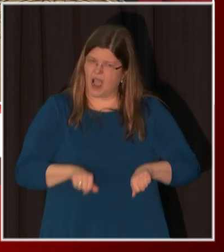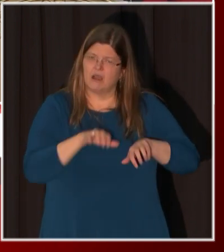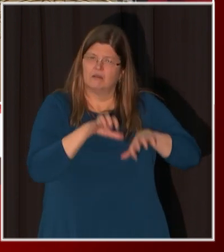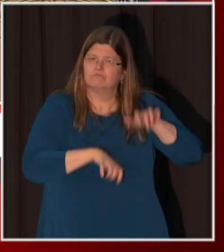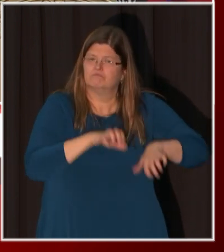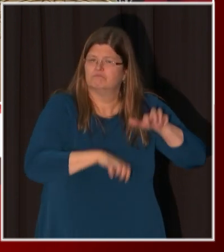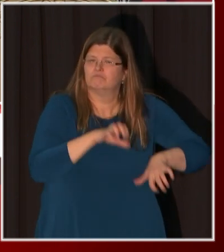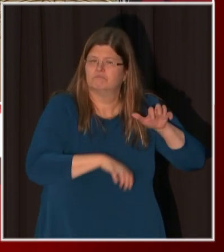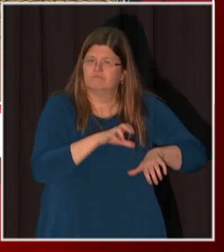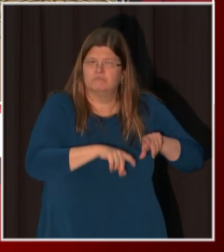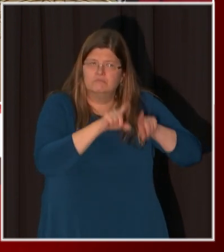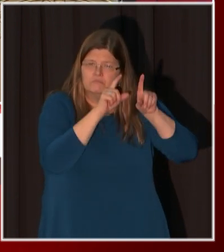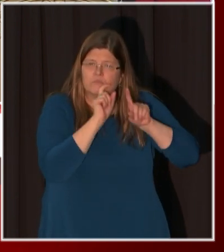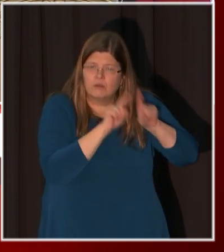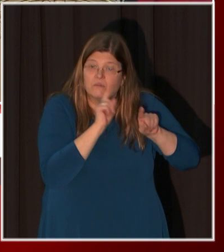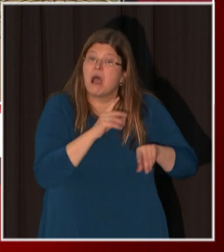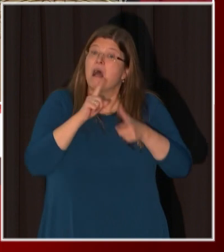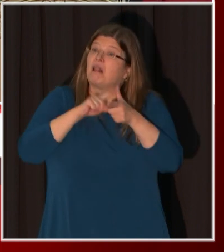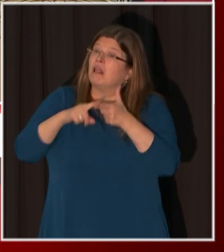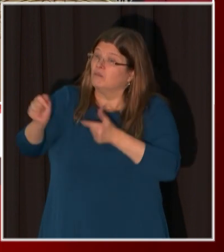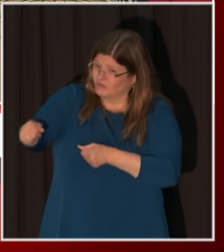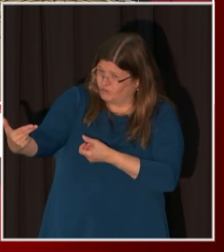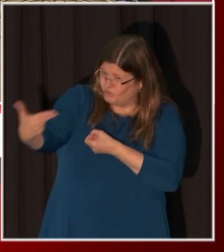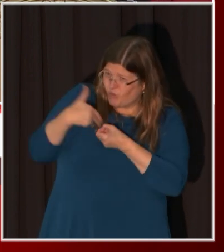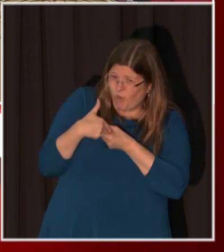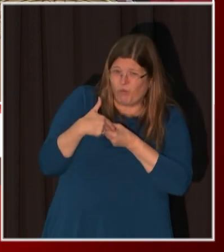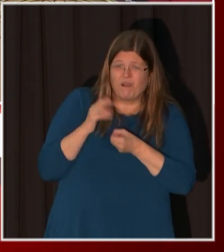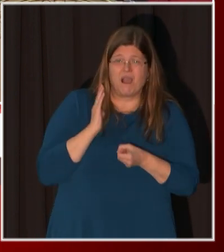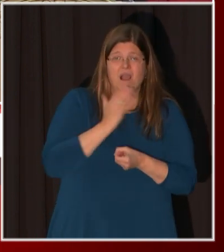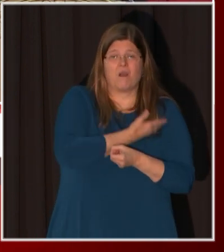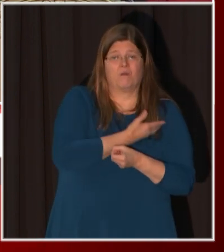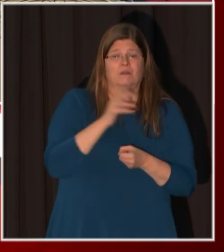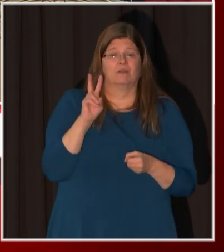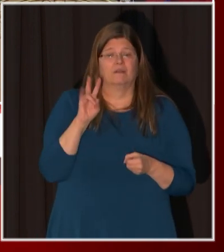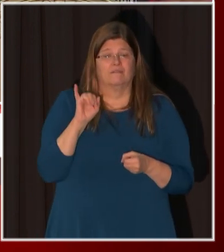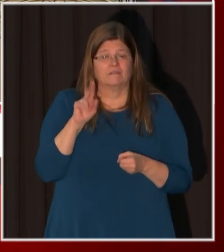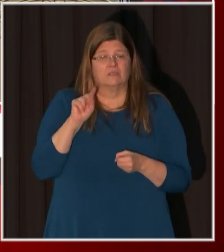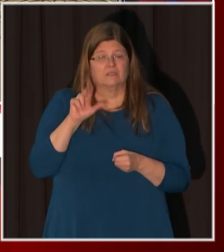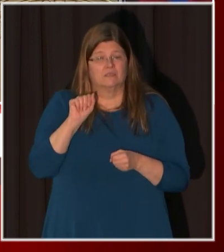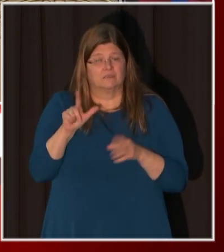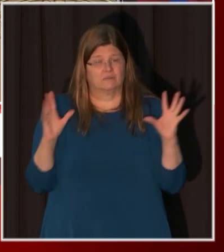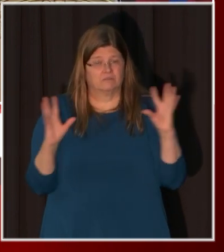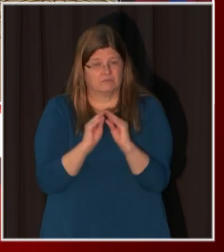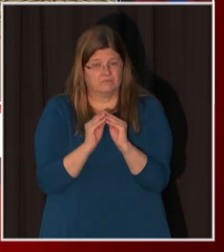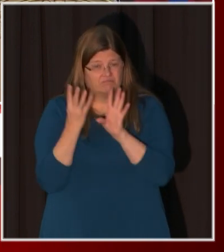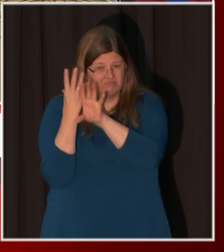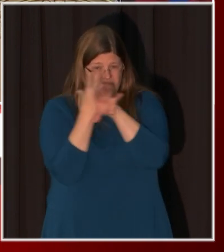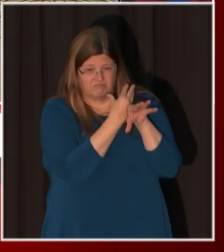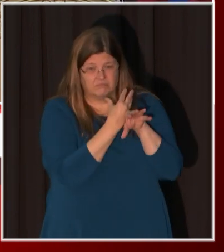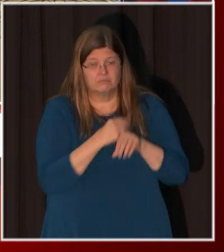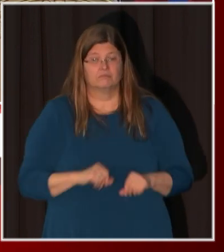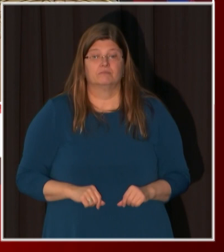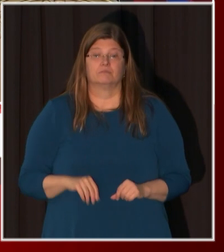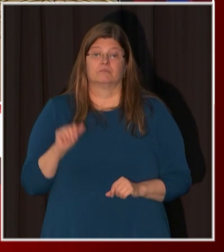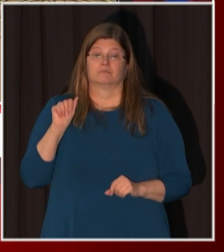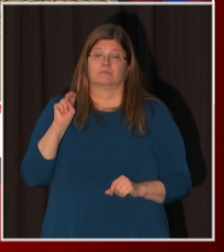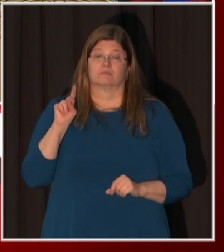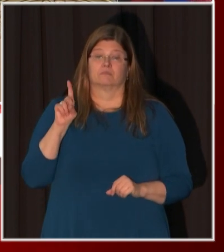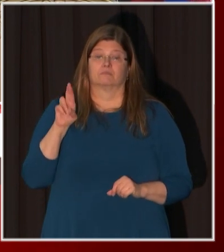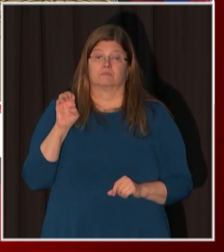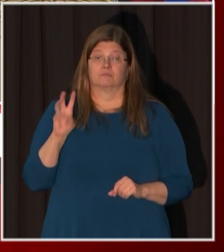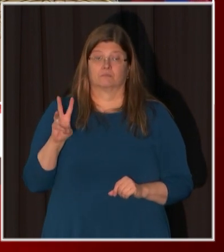hall. And Andrew Trueblood, who is the director of the DC Office of Planning, will